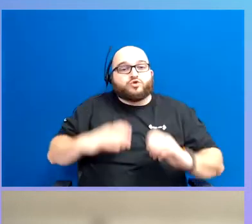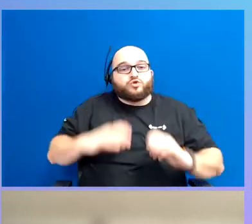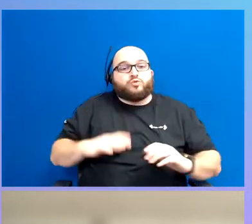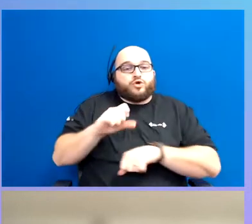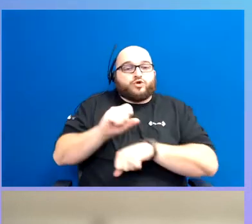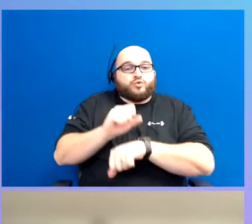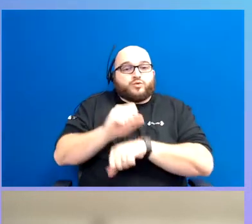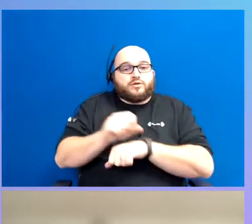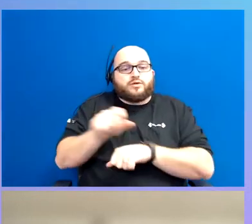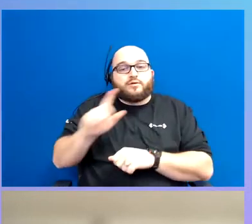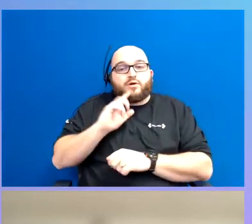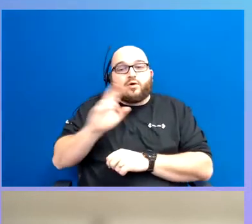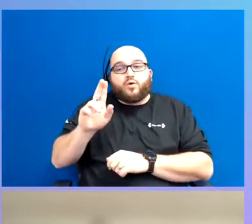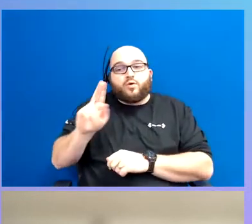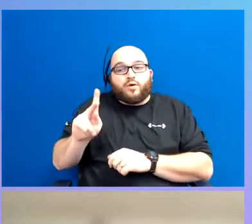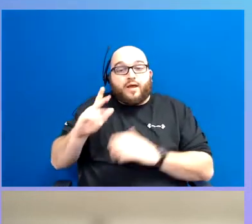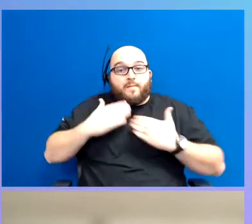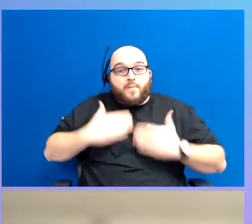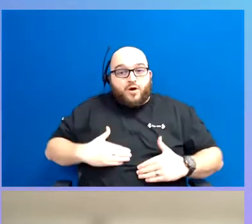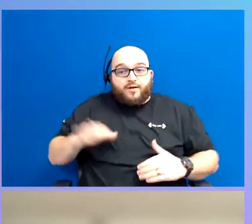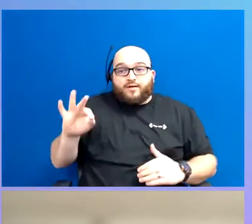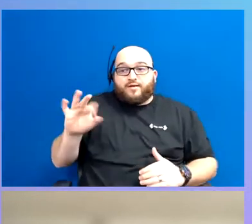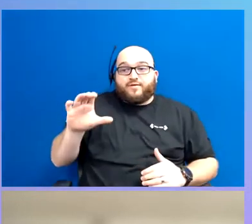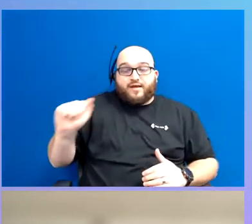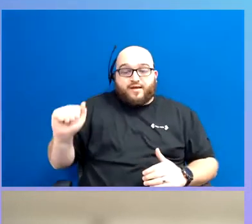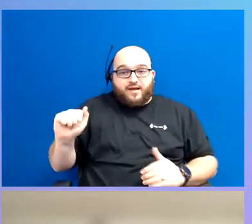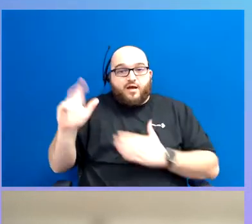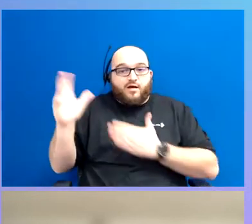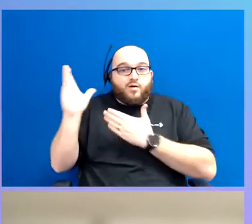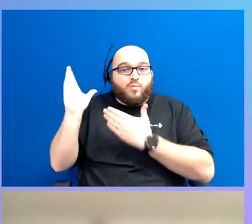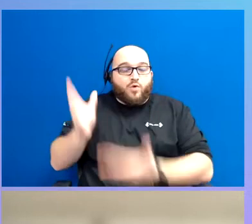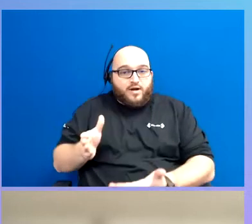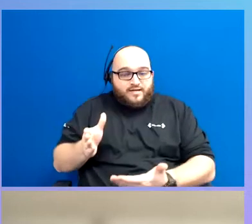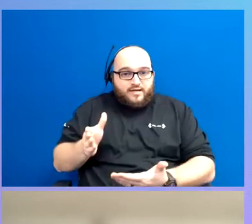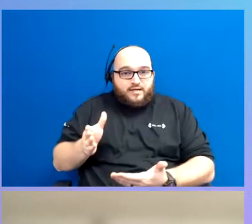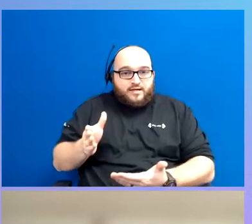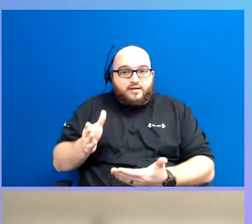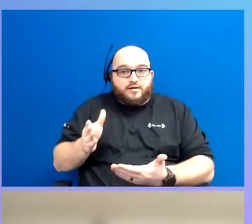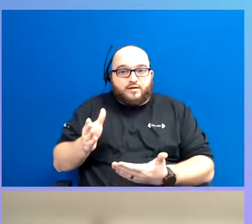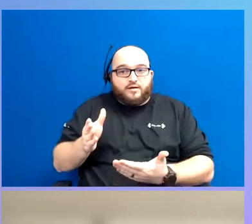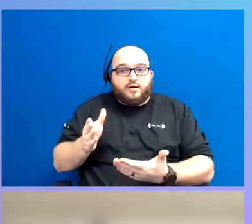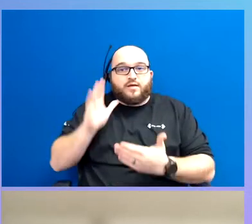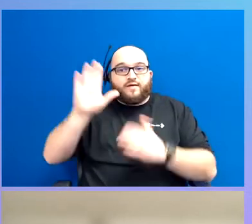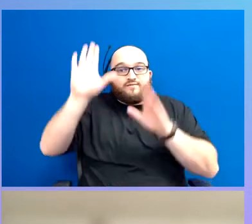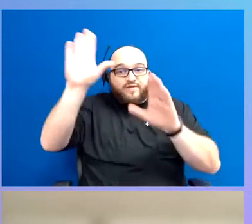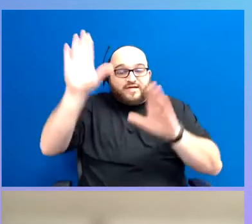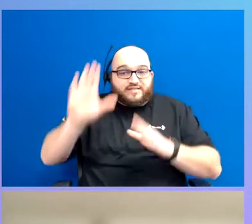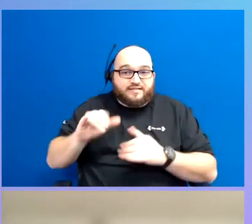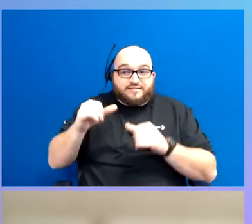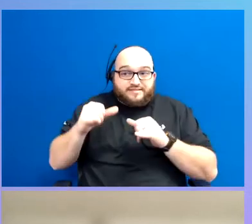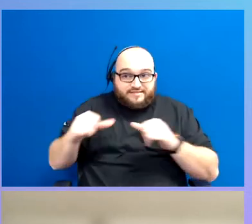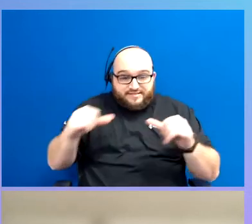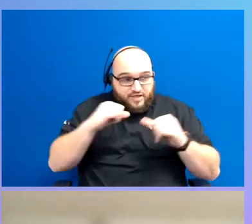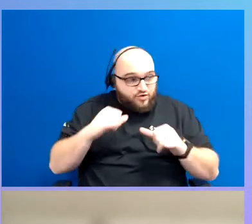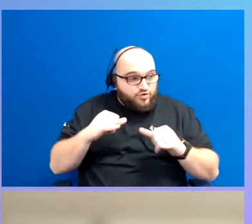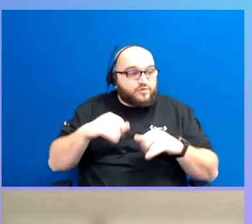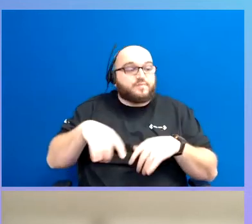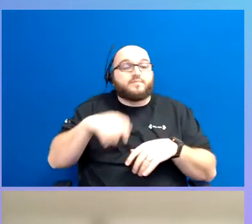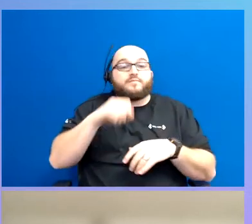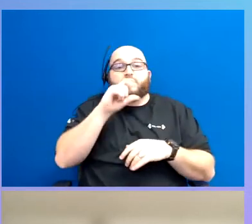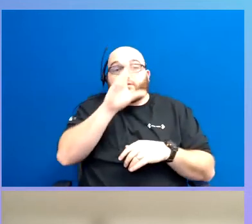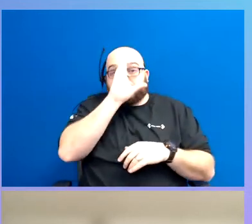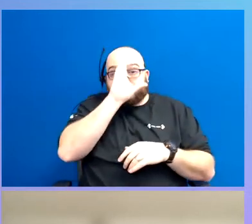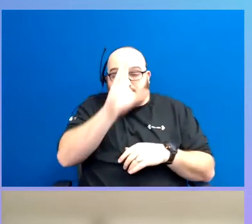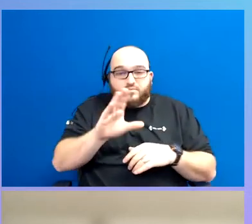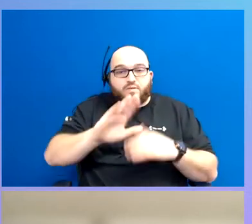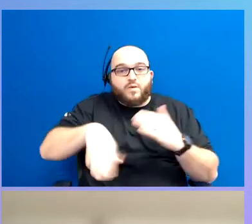as I said, the UK regulation body, the FCA, brought in this fantastic standard. But although it wasn't explicit, it was